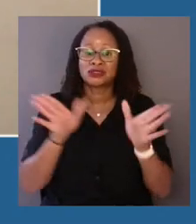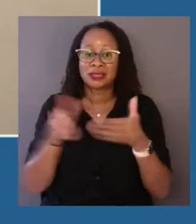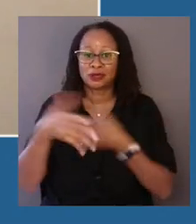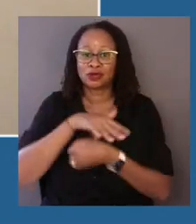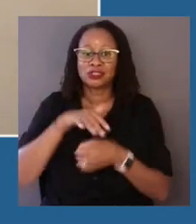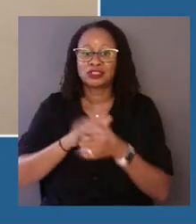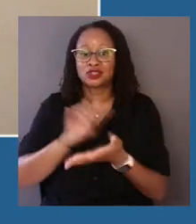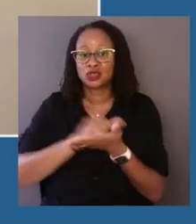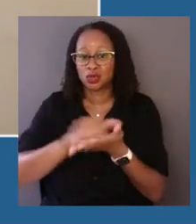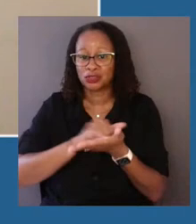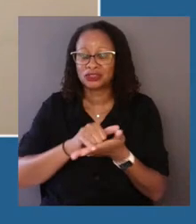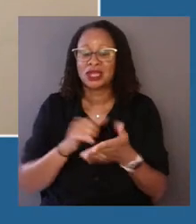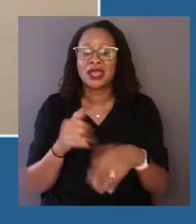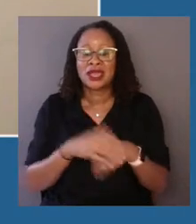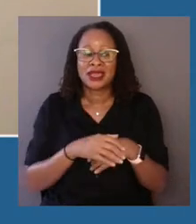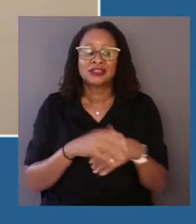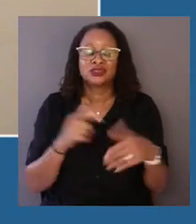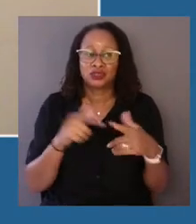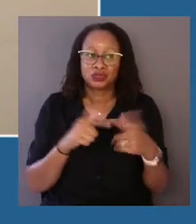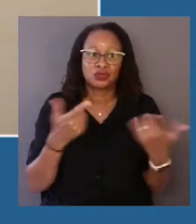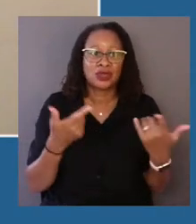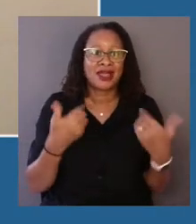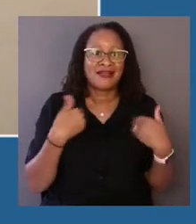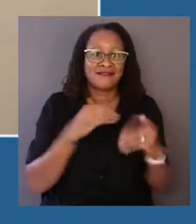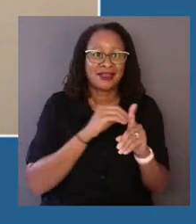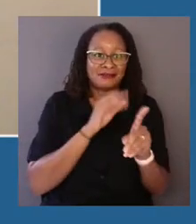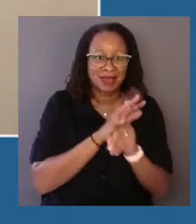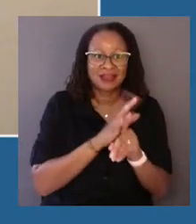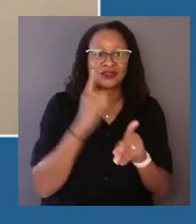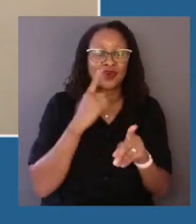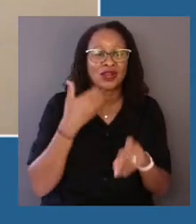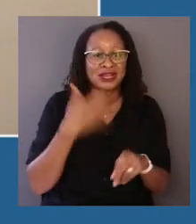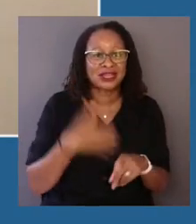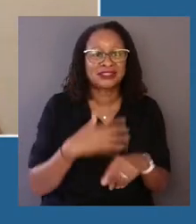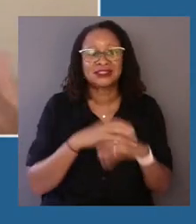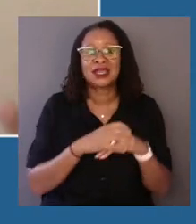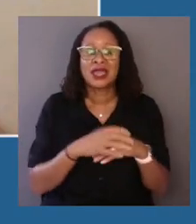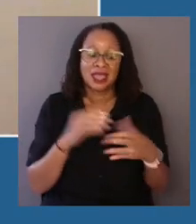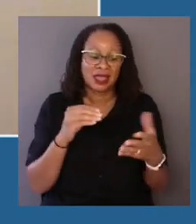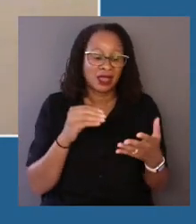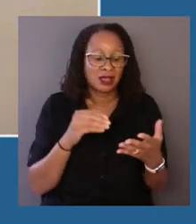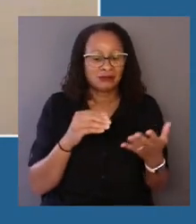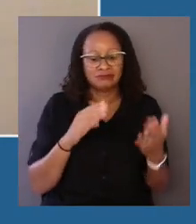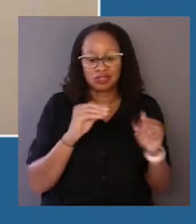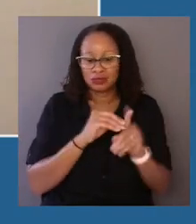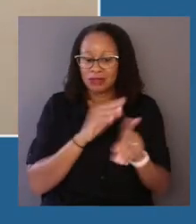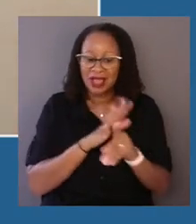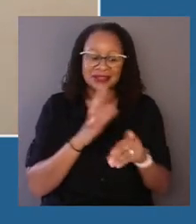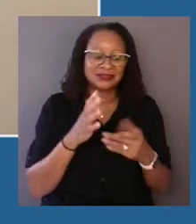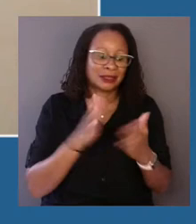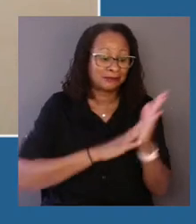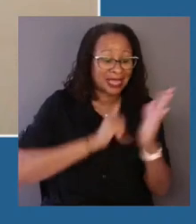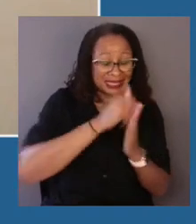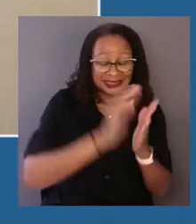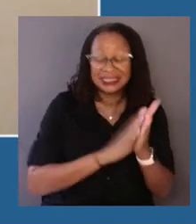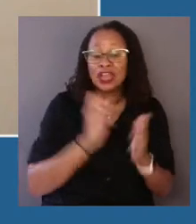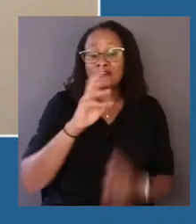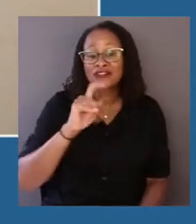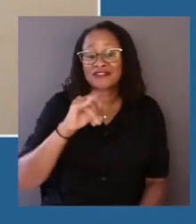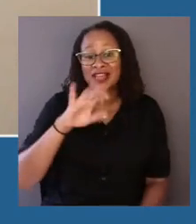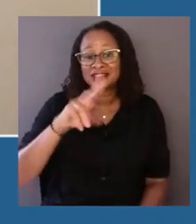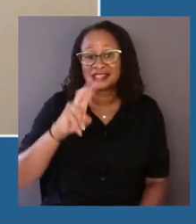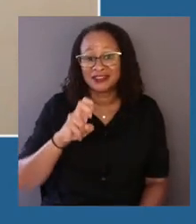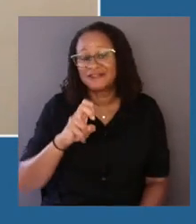to heat impacts through significant tree plantings in city streets and parks, painting reflective coatings on millions of square feet